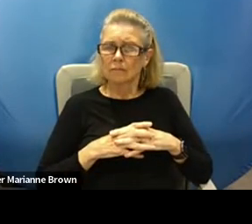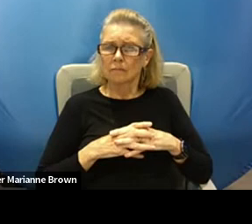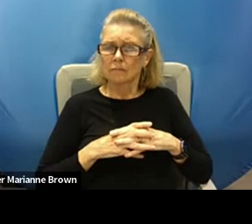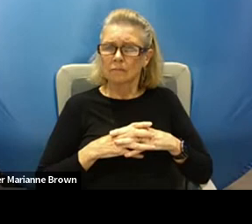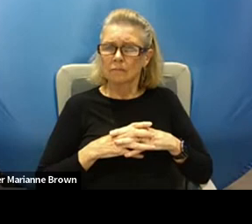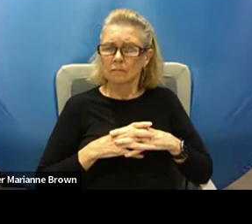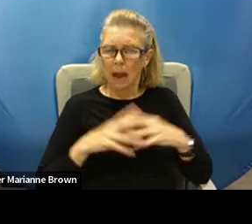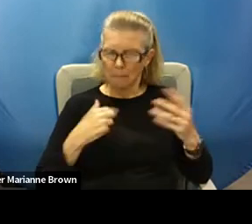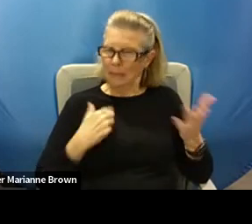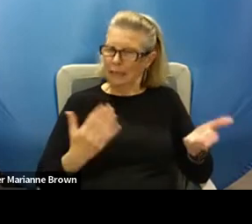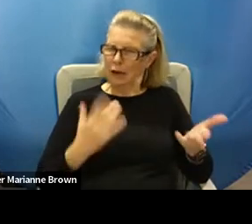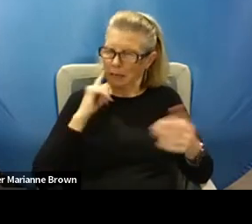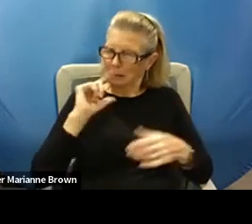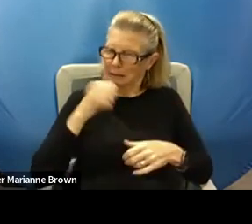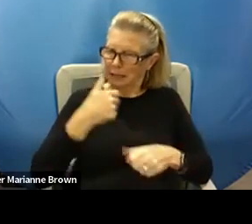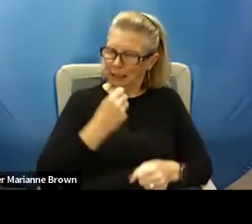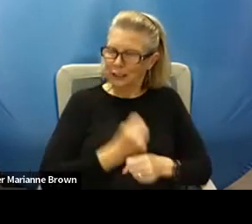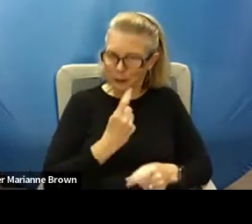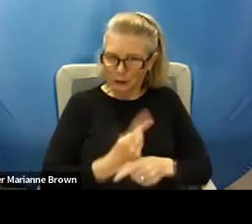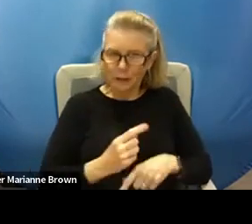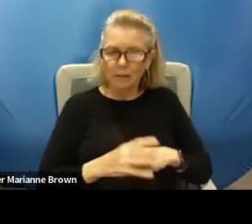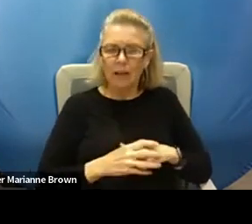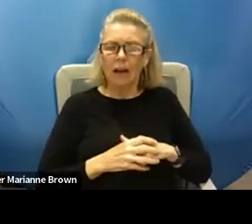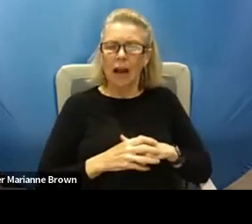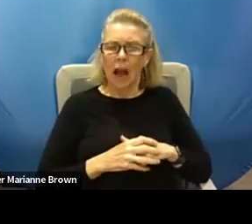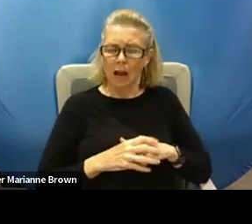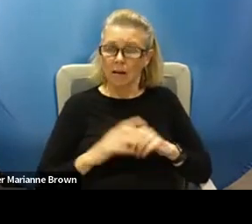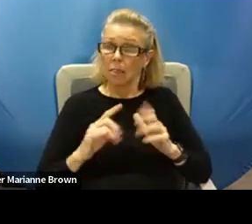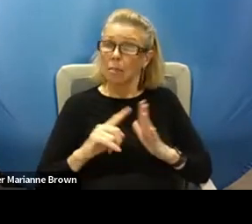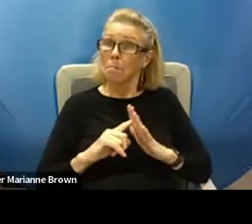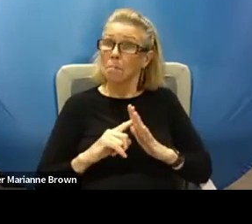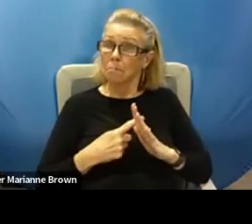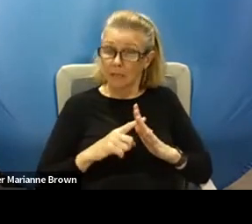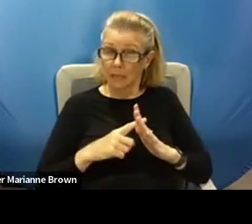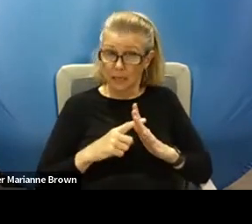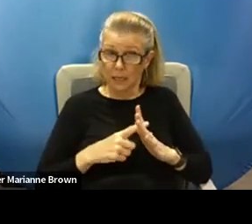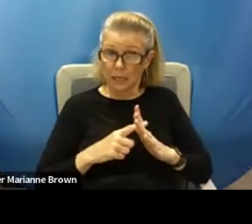like 10 years. And in the very beginning, like